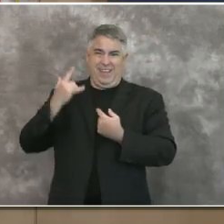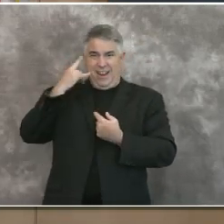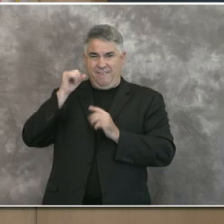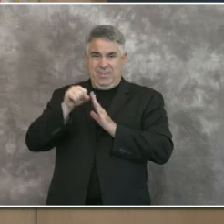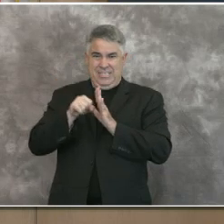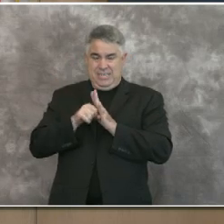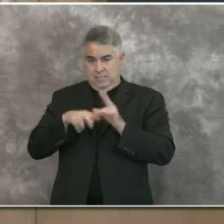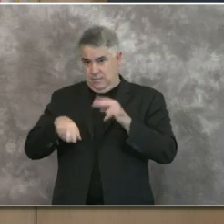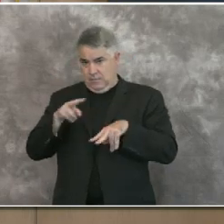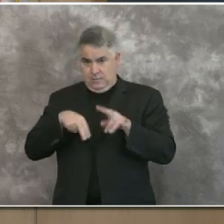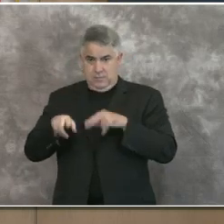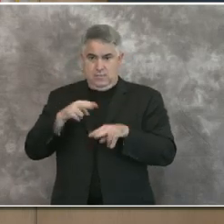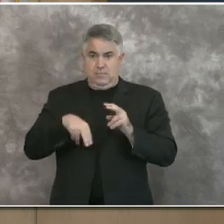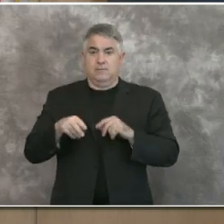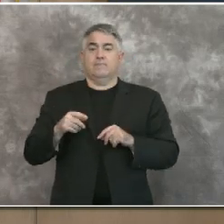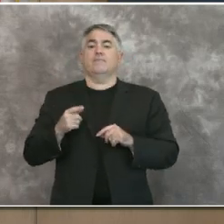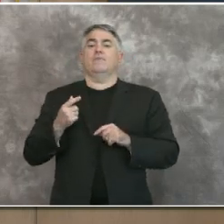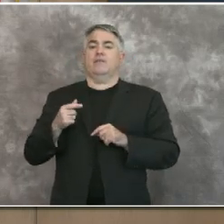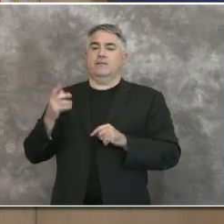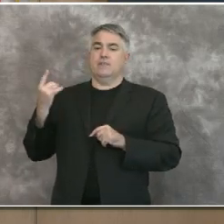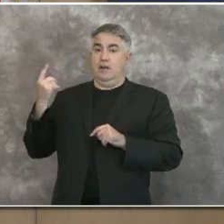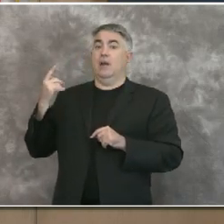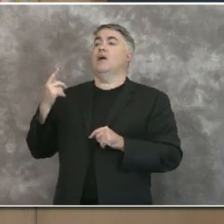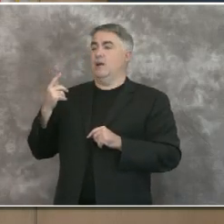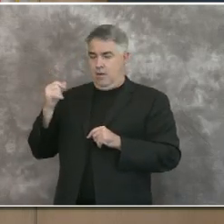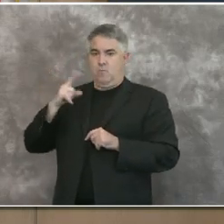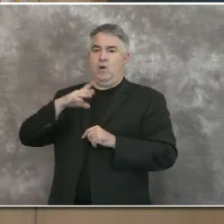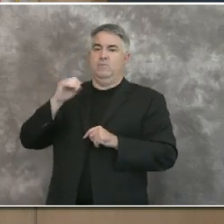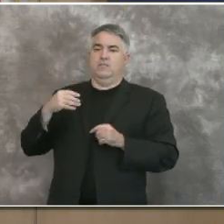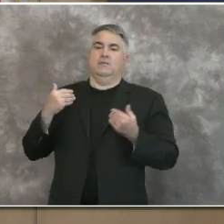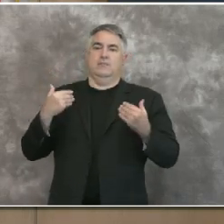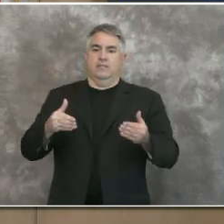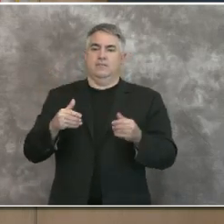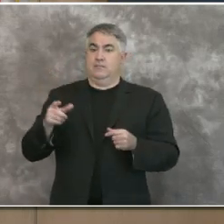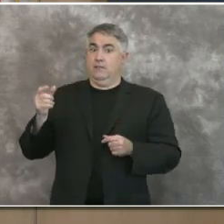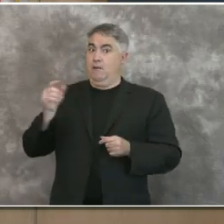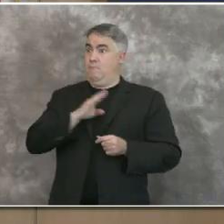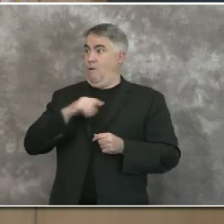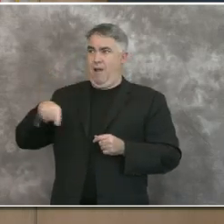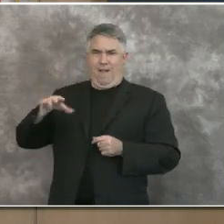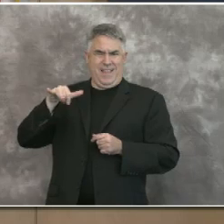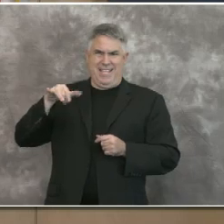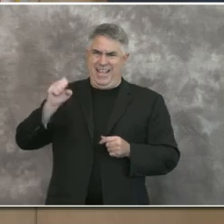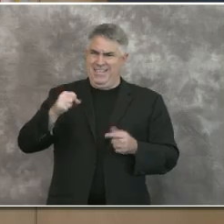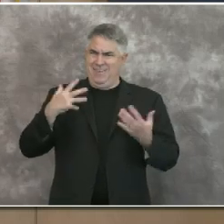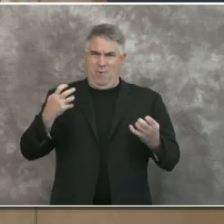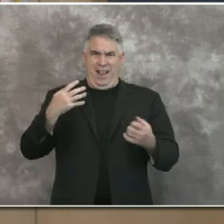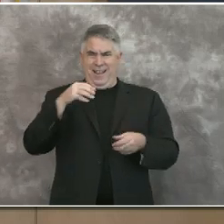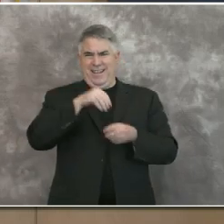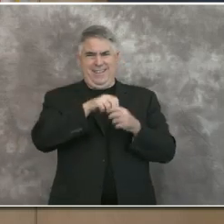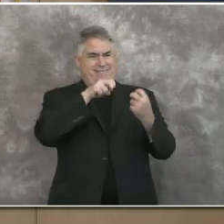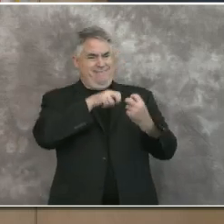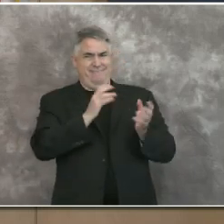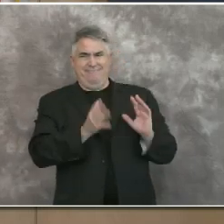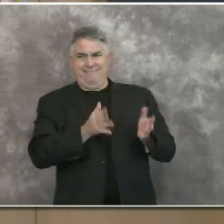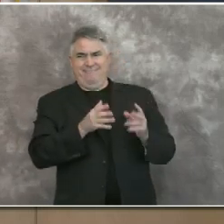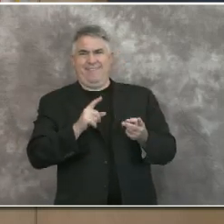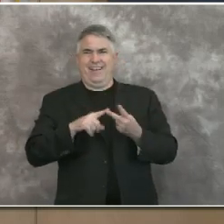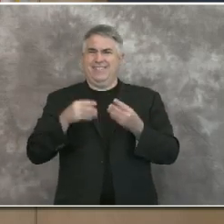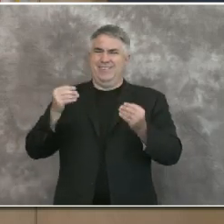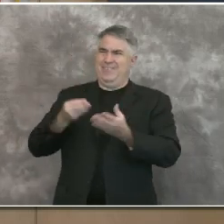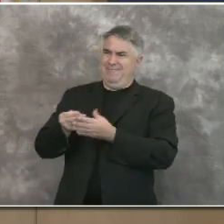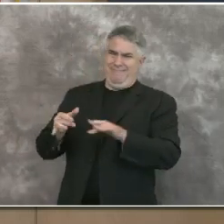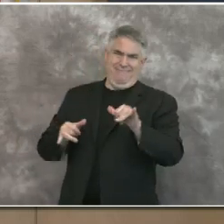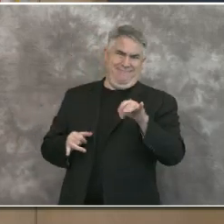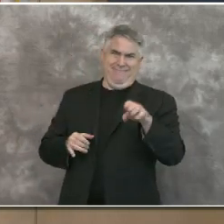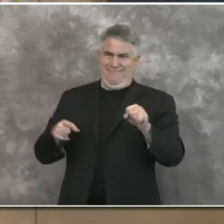voted unanimously that we attest to meeting those criteria for both in-person dining and in-store retail. Those plans have been submitted